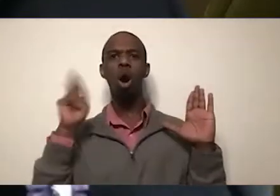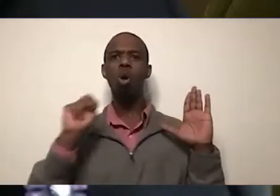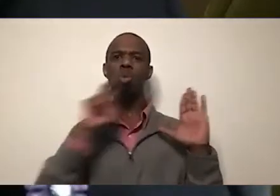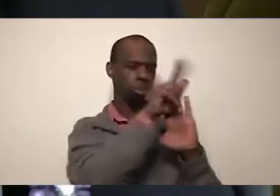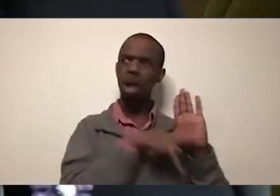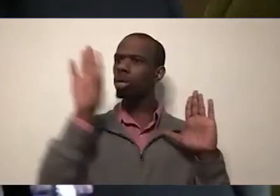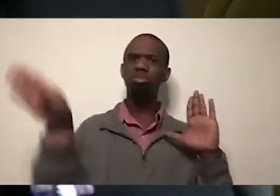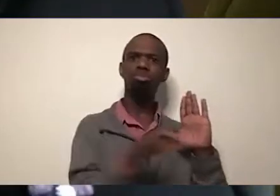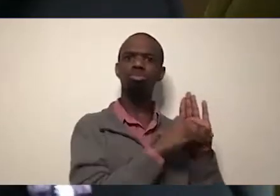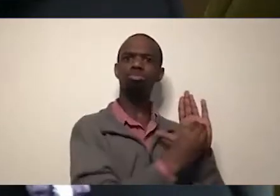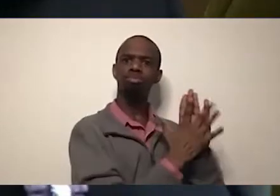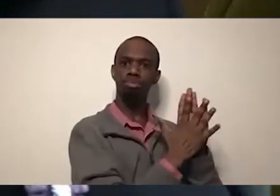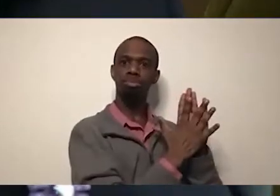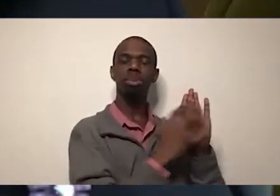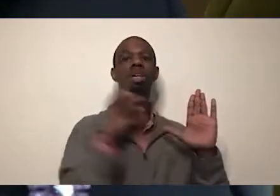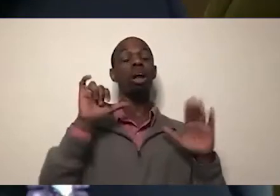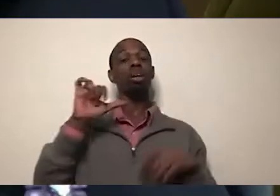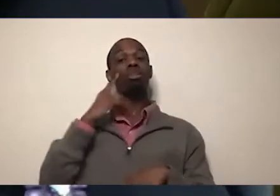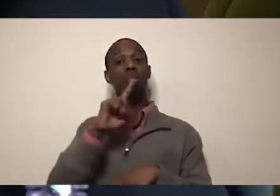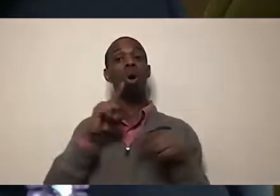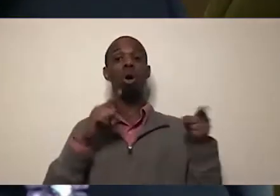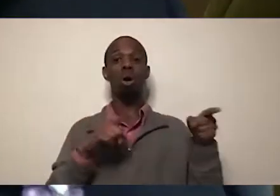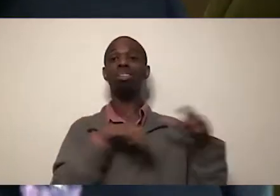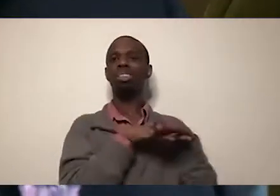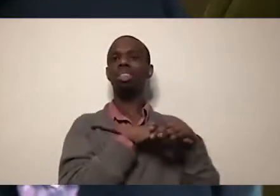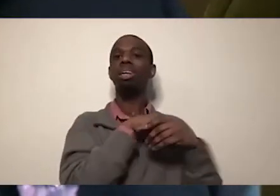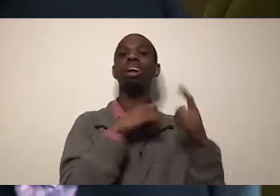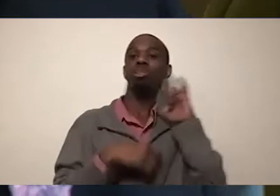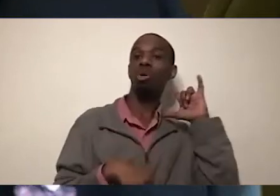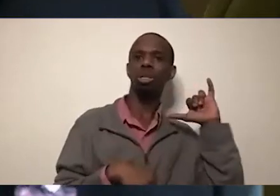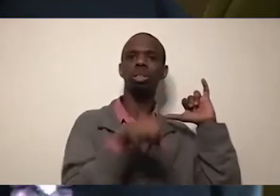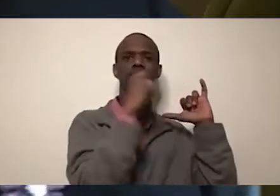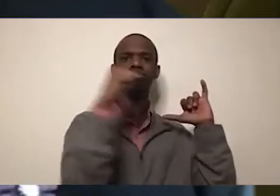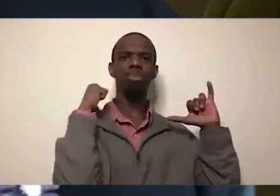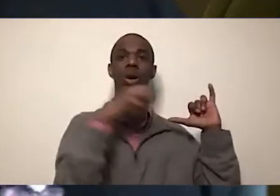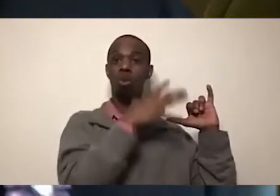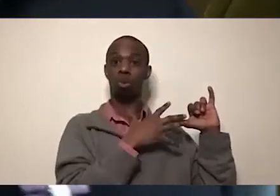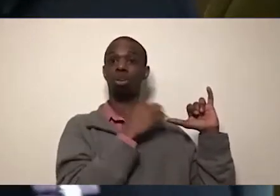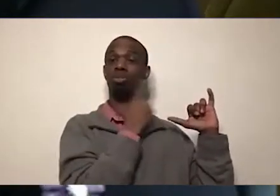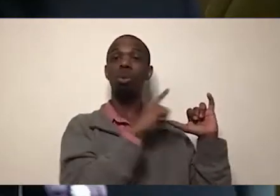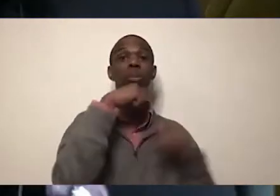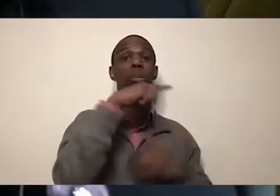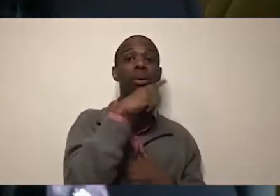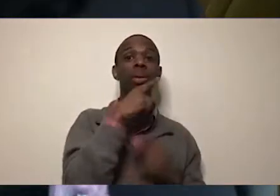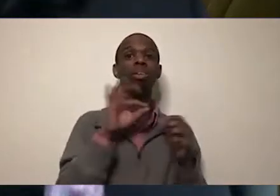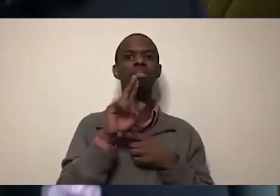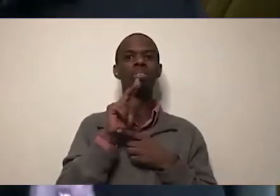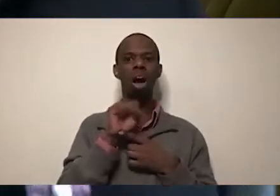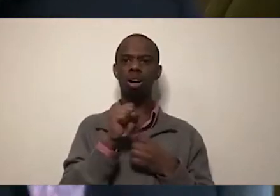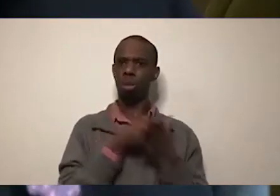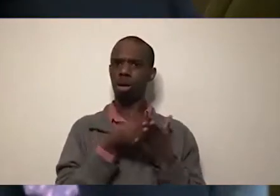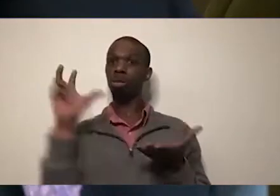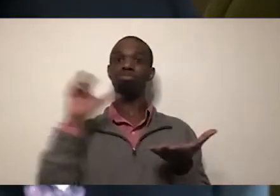like Richwine of Harvard writing a paper to Congress saying we need to stop Hispanic immigration. Hispanics have been shown to